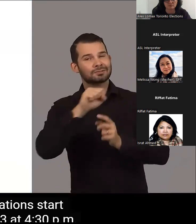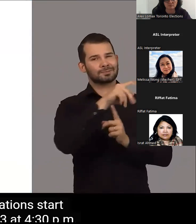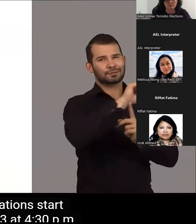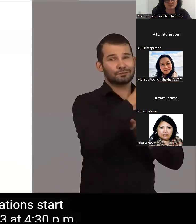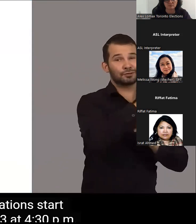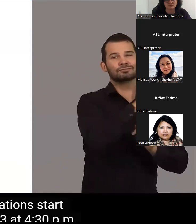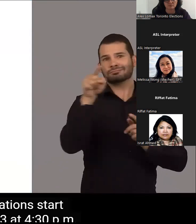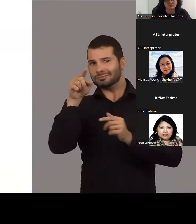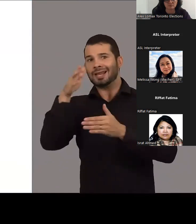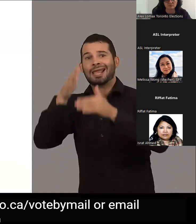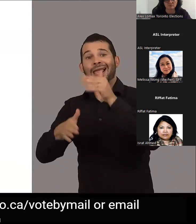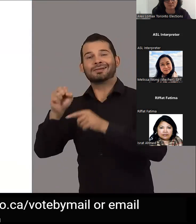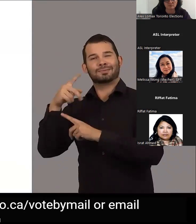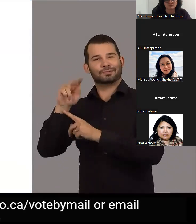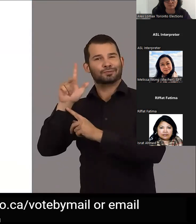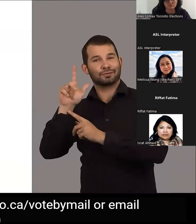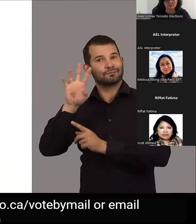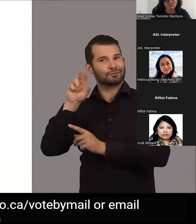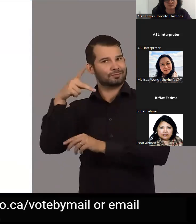at 4:30 p.m.